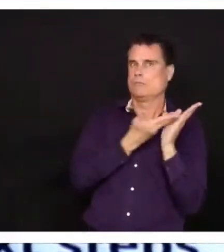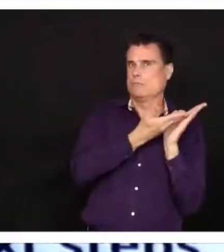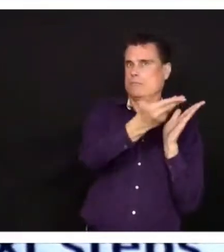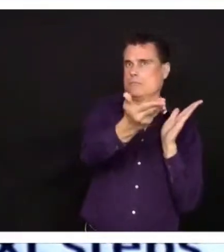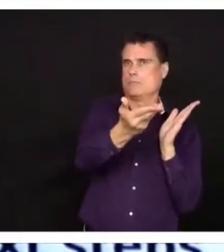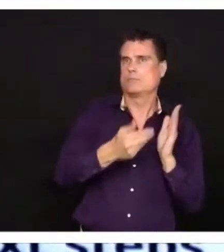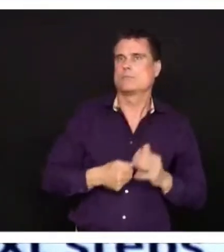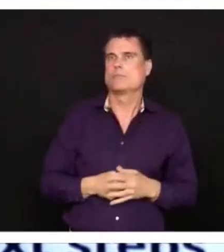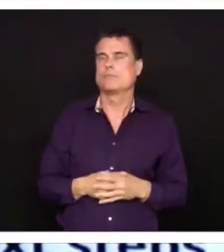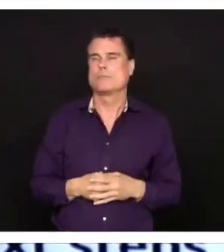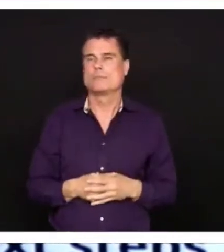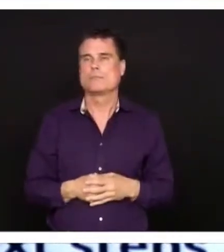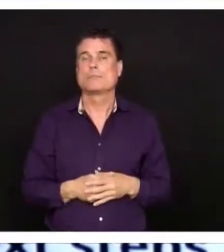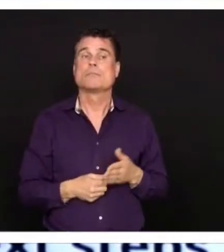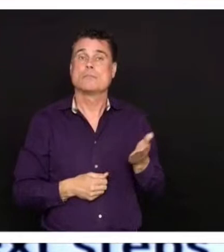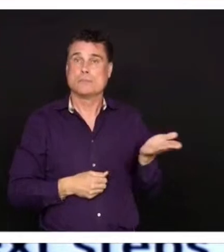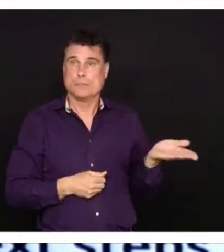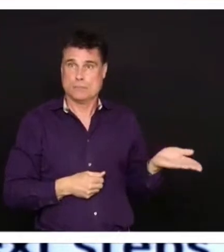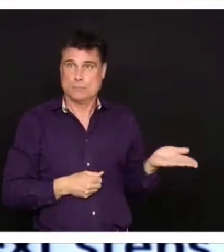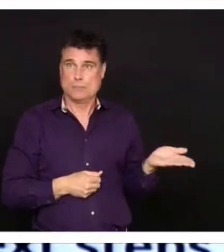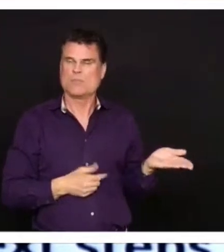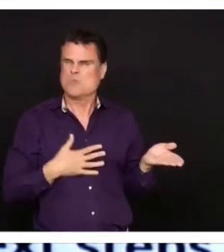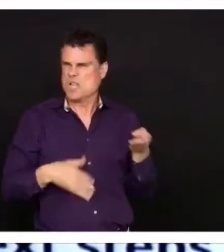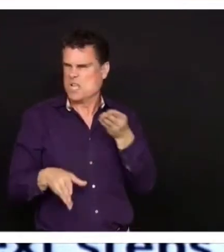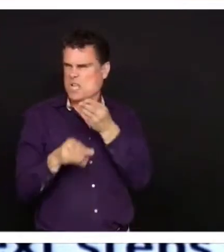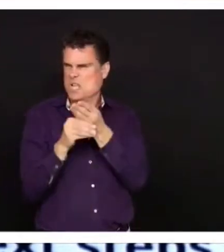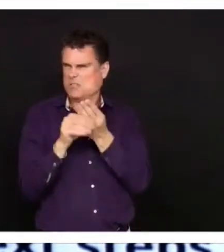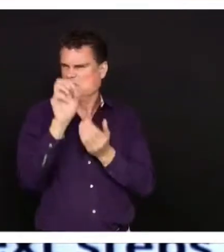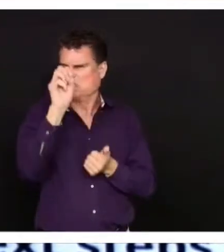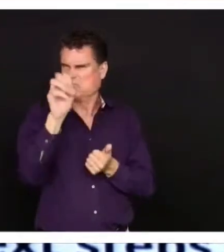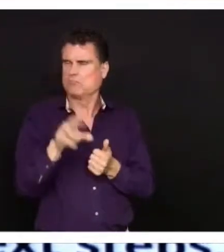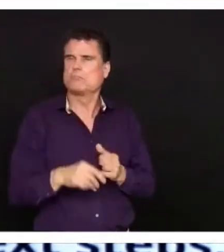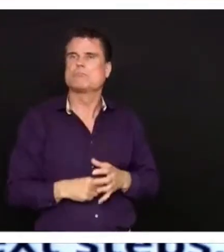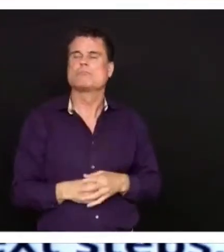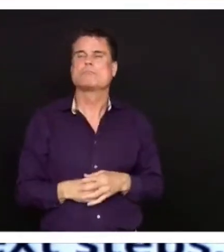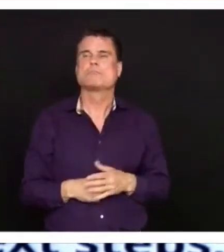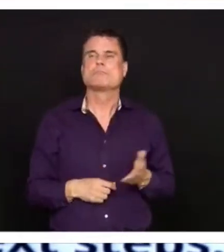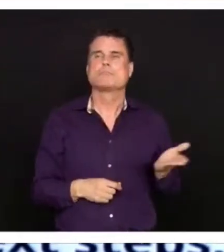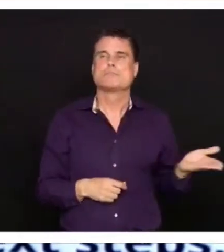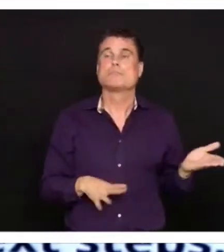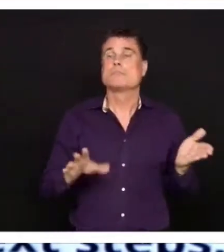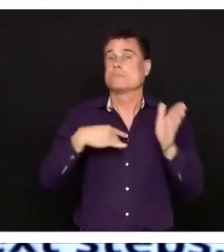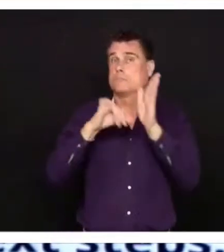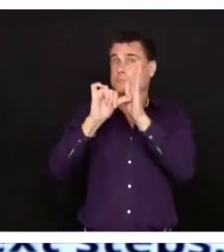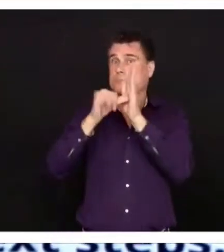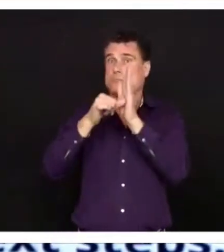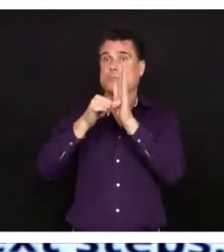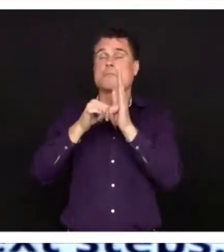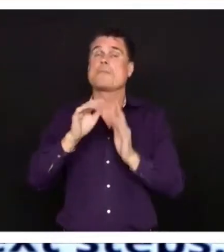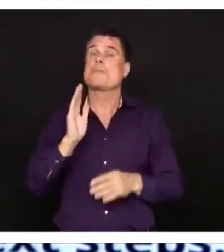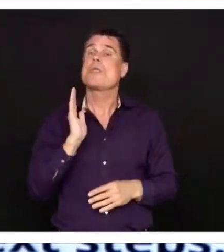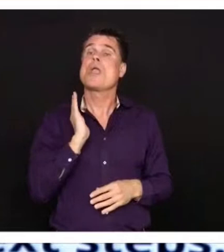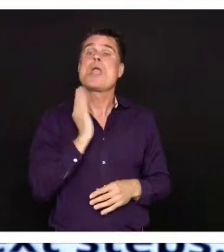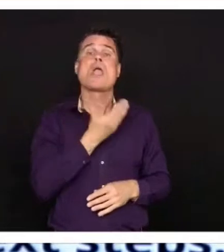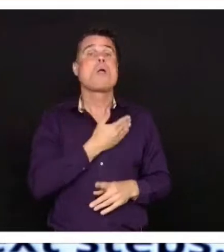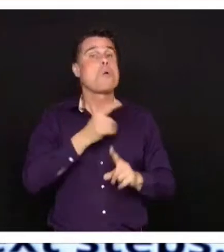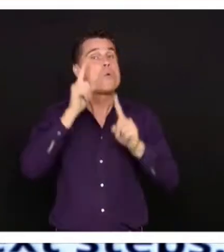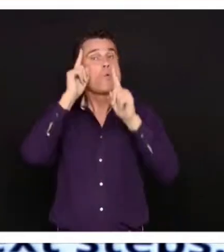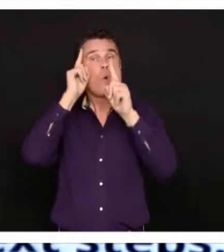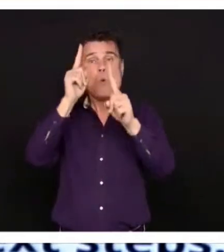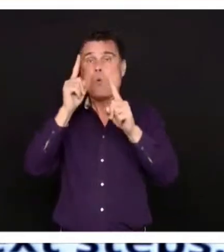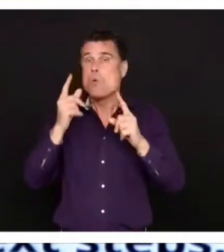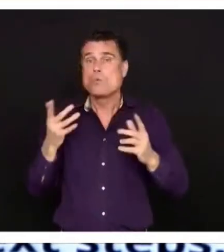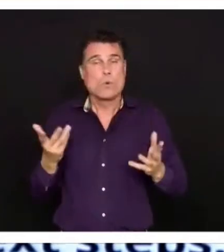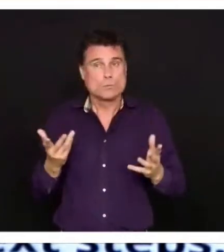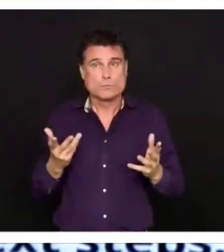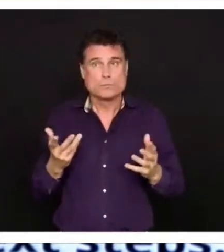pre-briefing, I think I mentioned when we went through the slides, is that it's absolutely our intention in preparation for the fall to continue to increase that